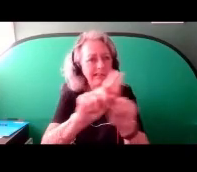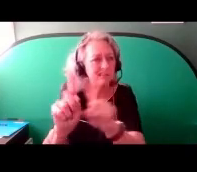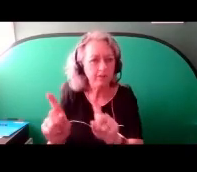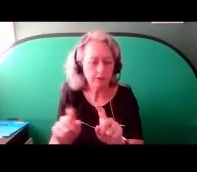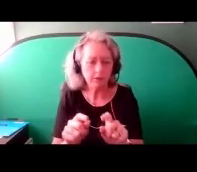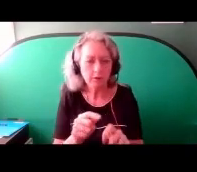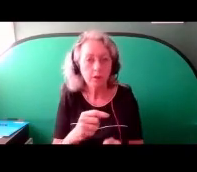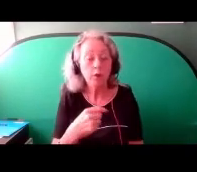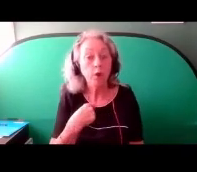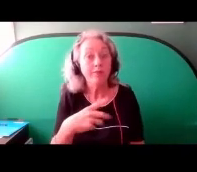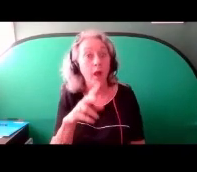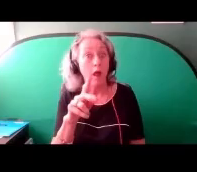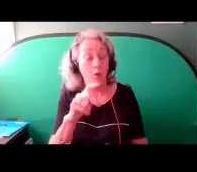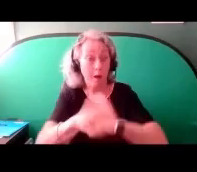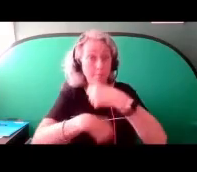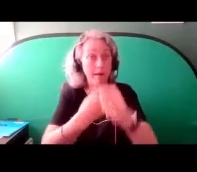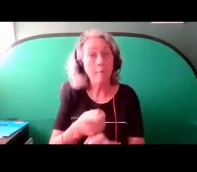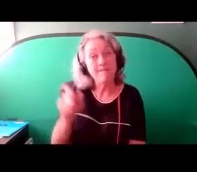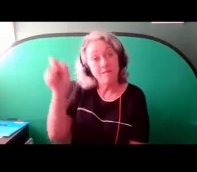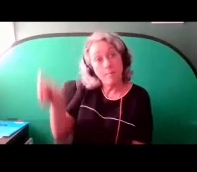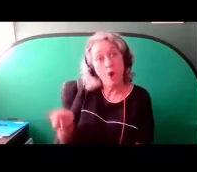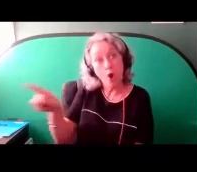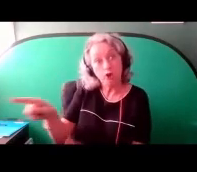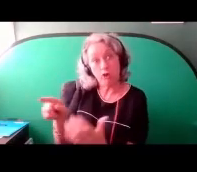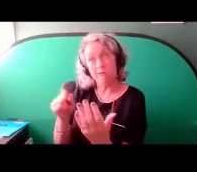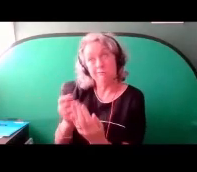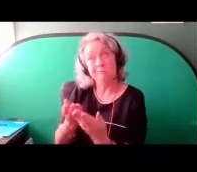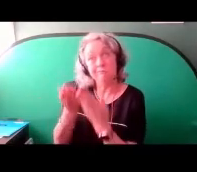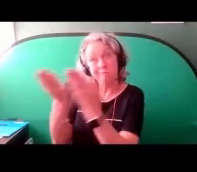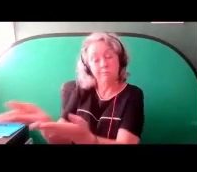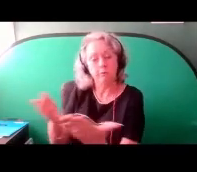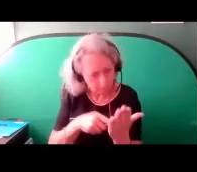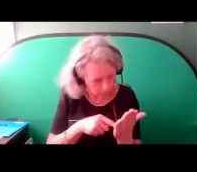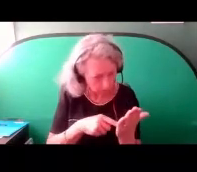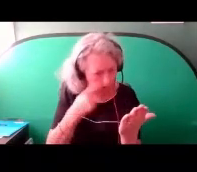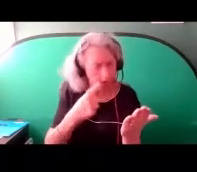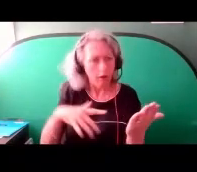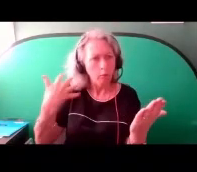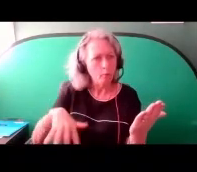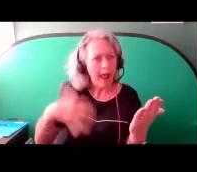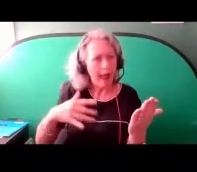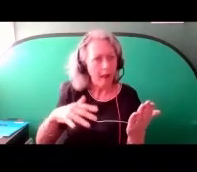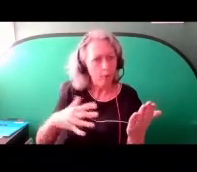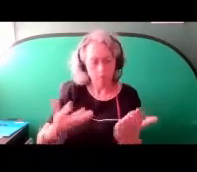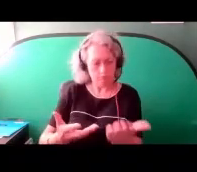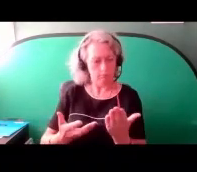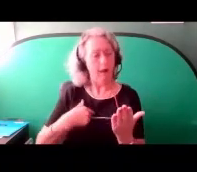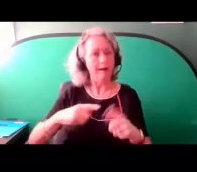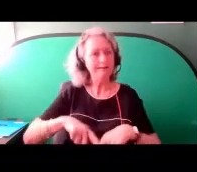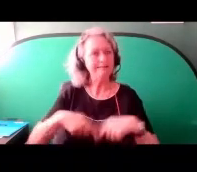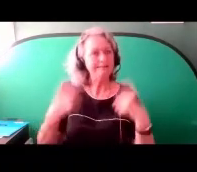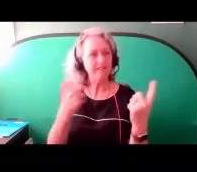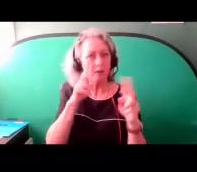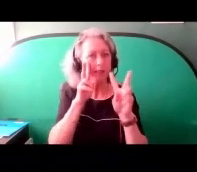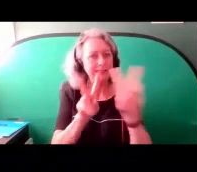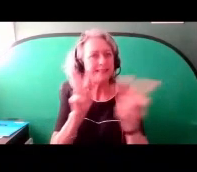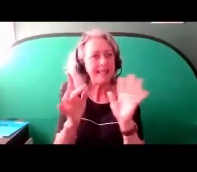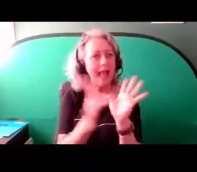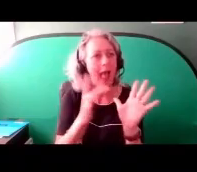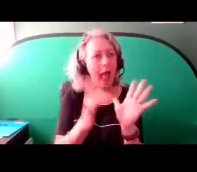enough, you know, when you do that for someone and then hand the phone back to them, they're like, "What a difference!" You know, people really can tell the difference that that's made.